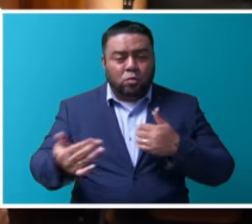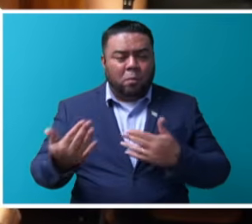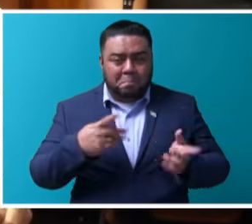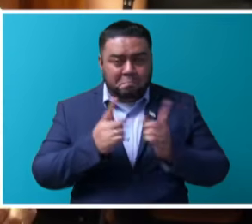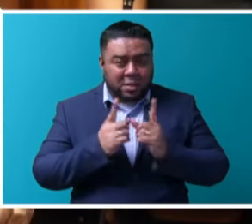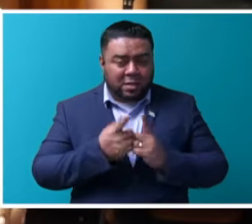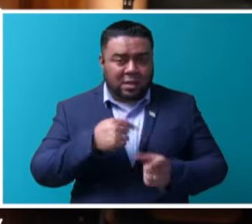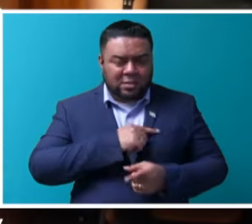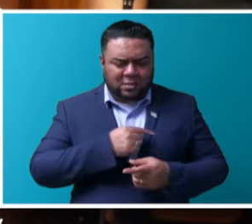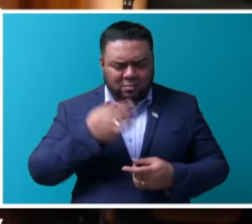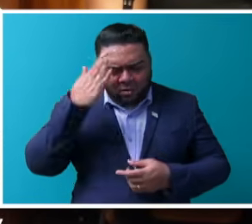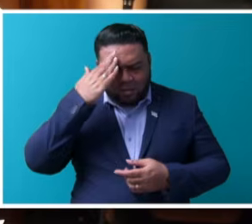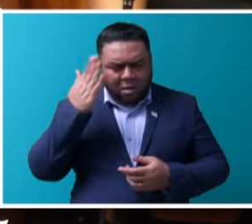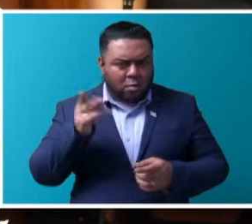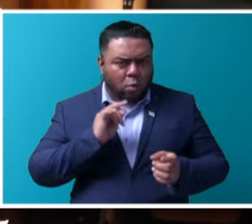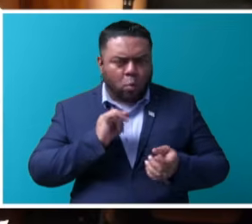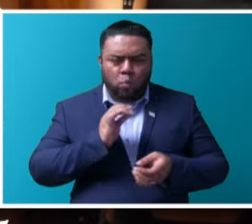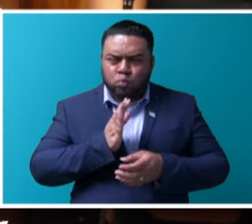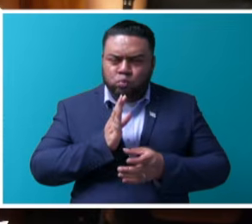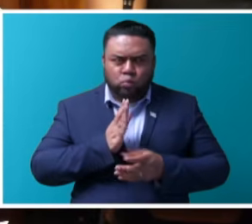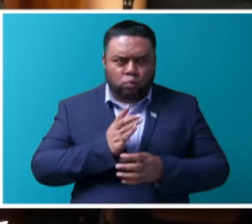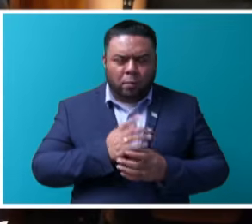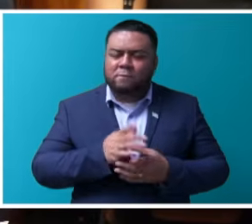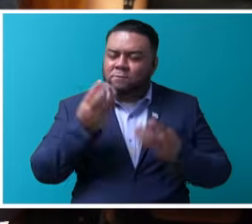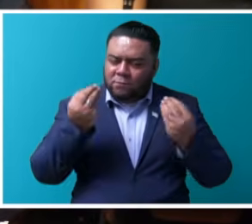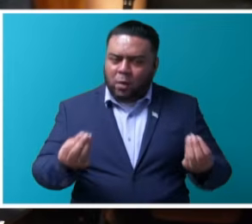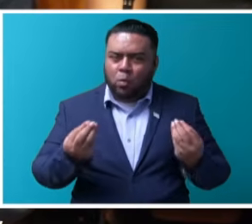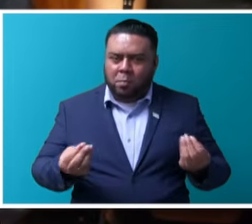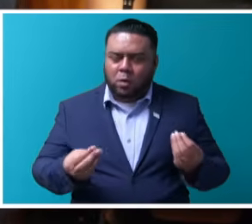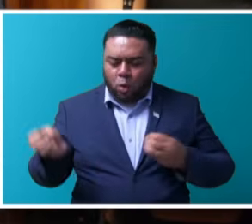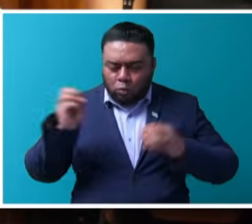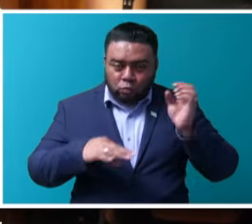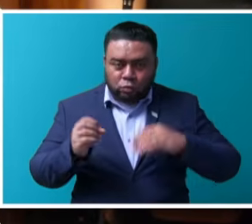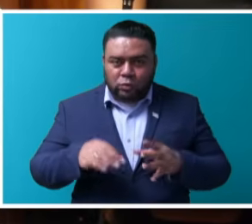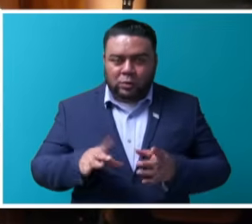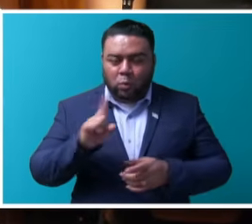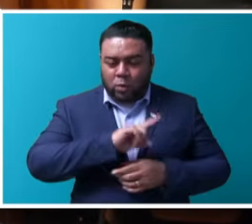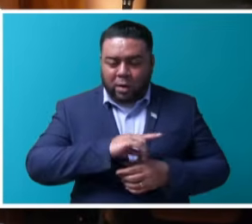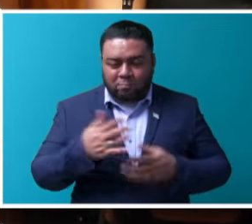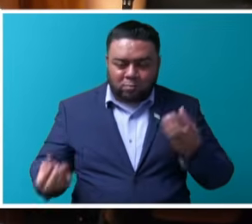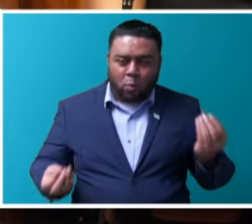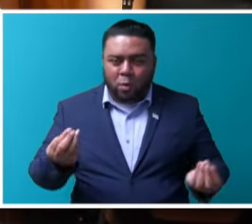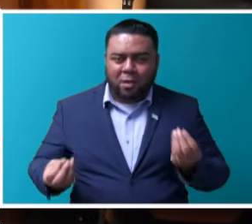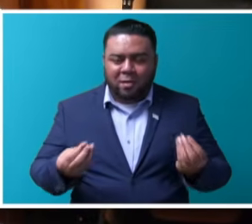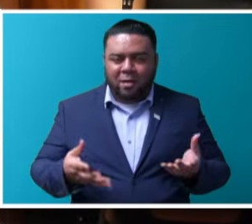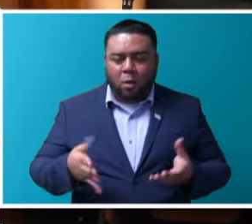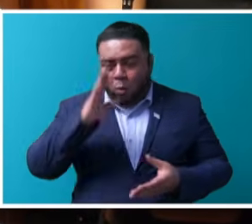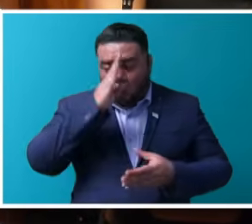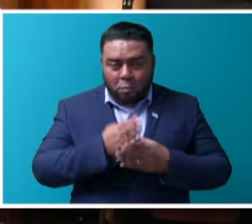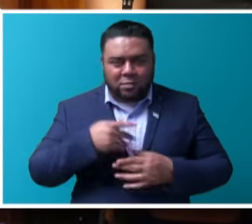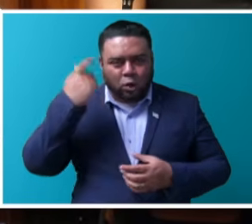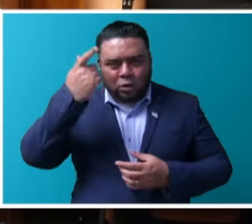thoughtful, often also critical, but also valuable to us as a barometer of our people's hopes and